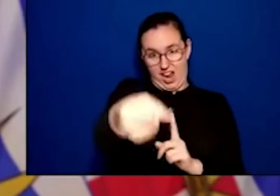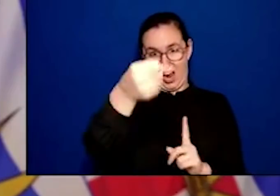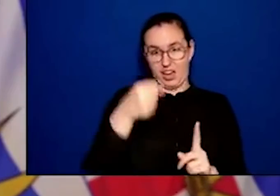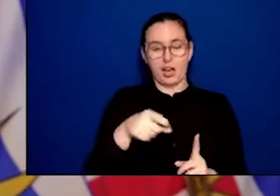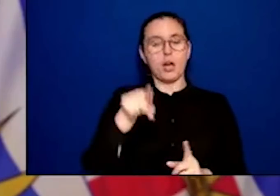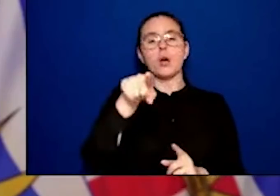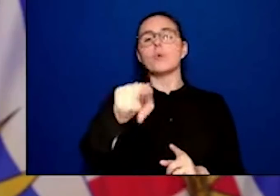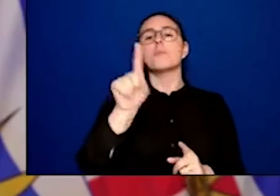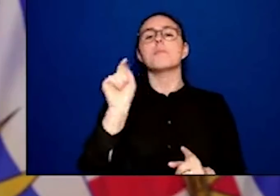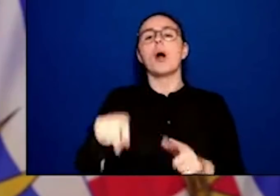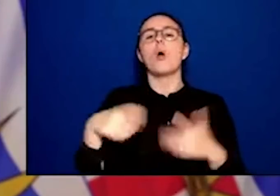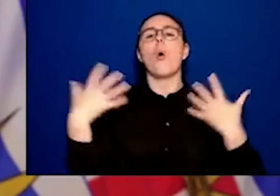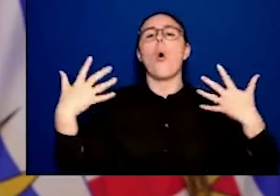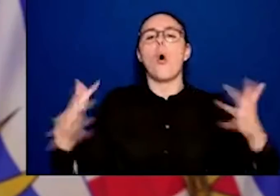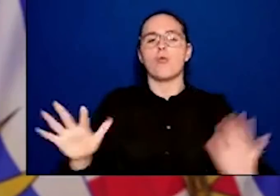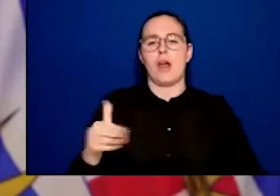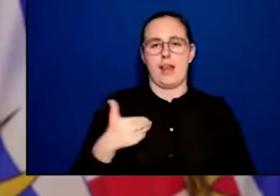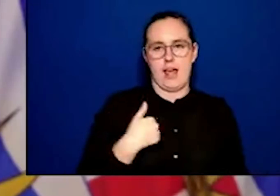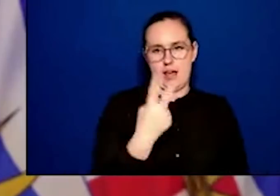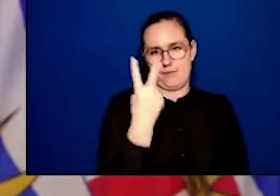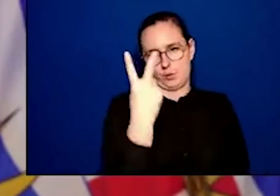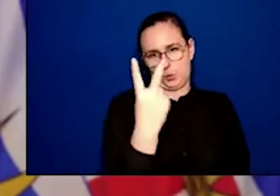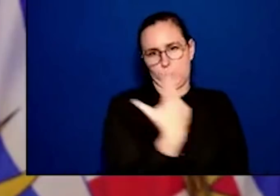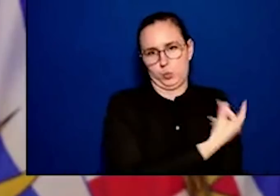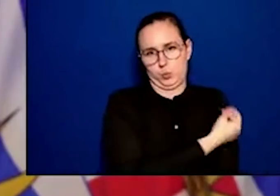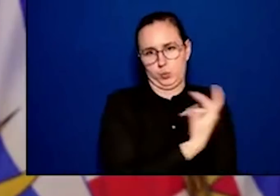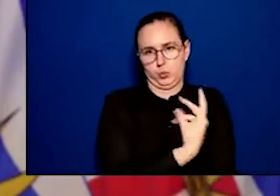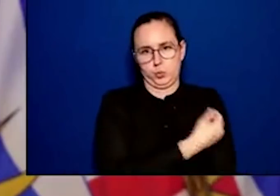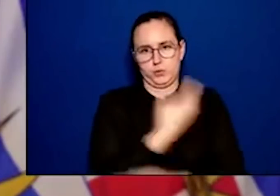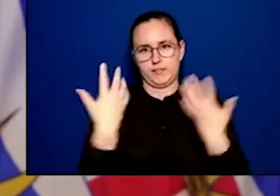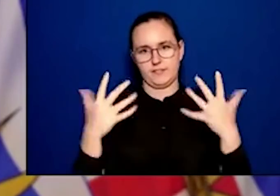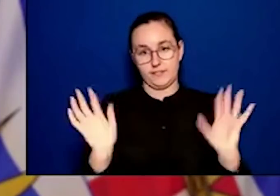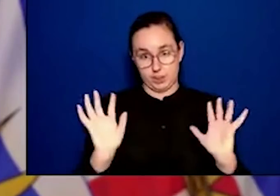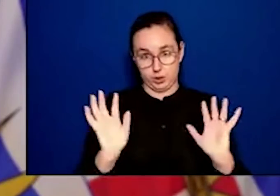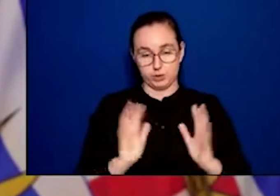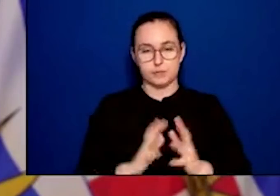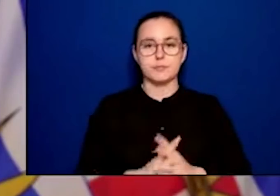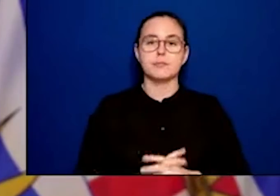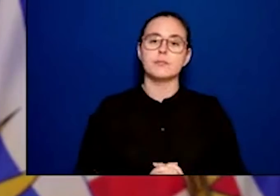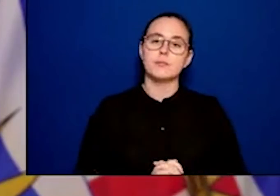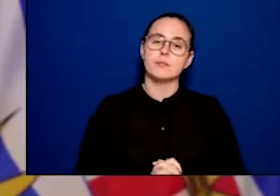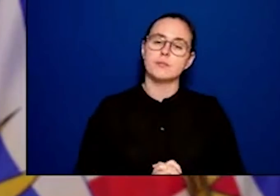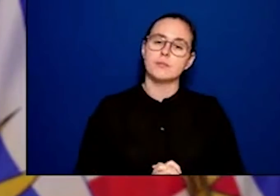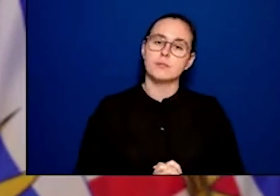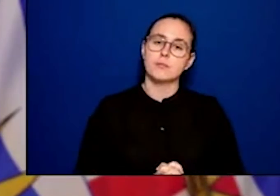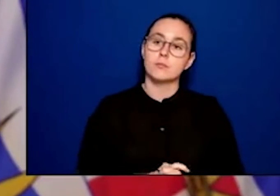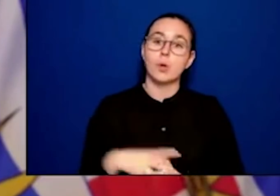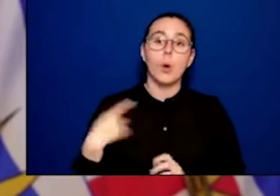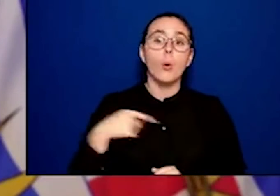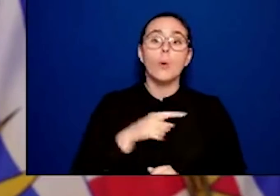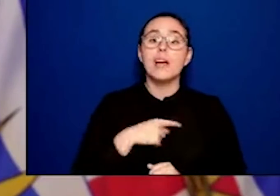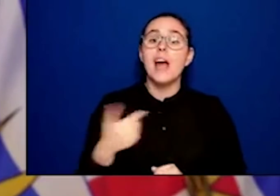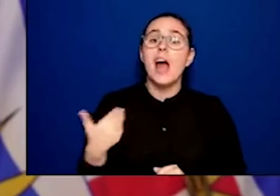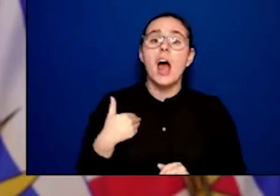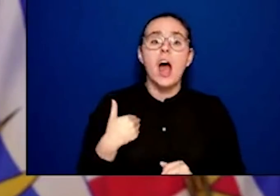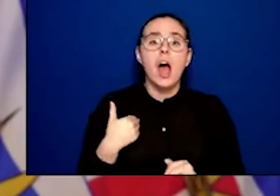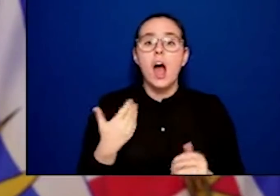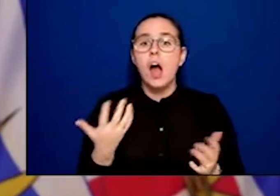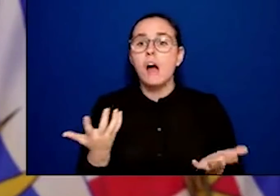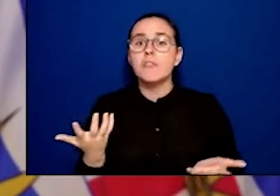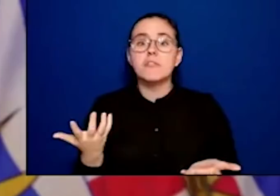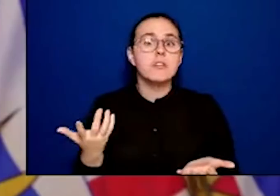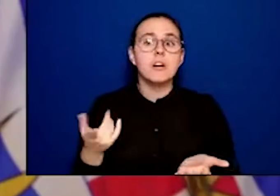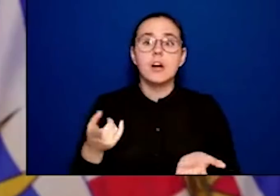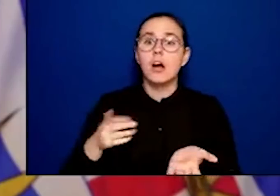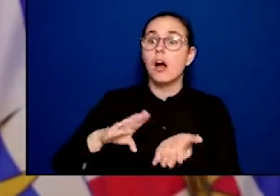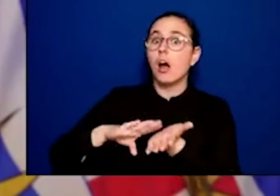In the orders you will see as well that we have made allowance only for medical exemptions. If you're waiting for a medical